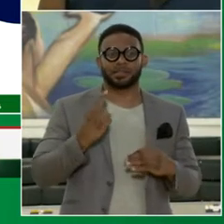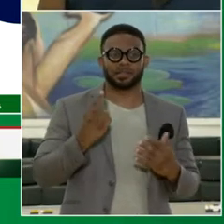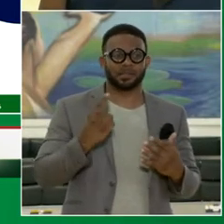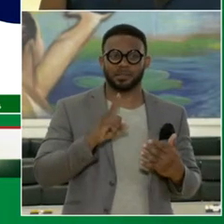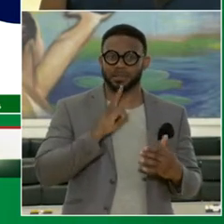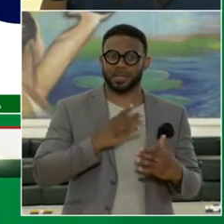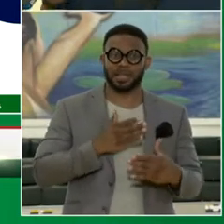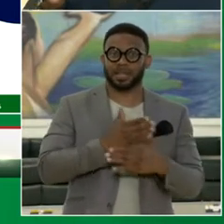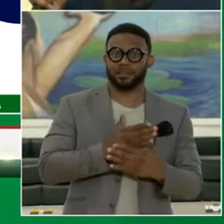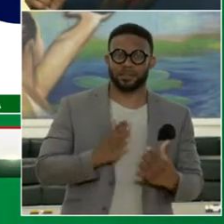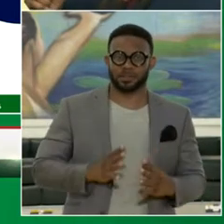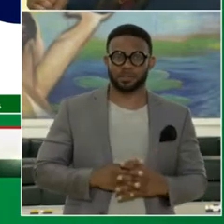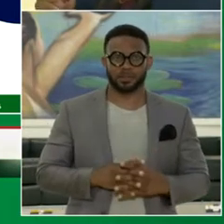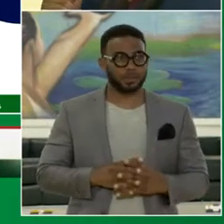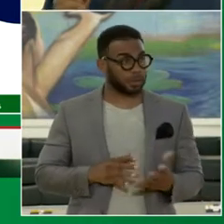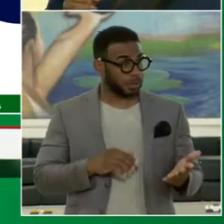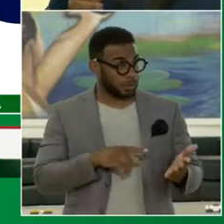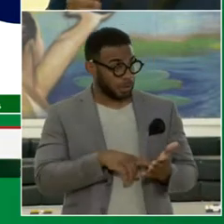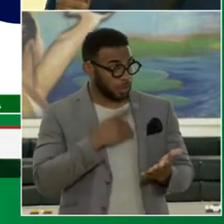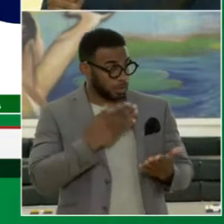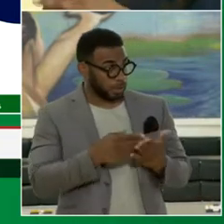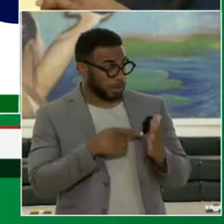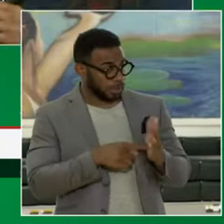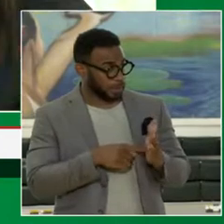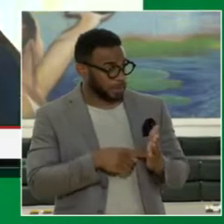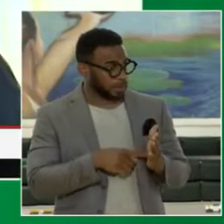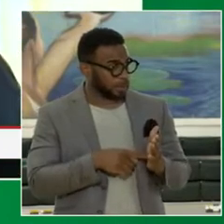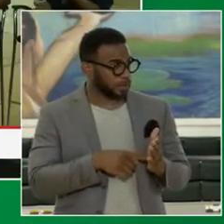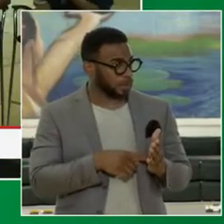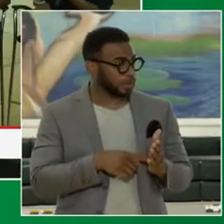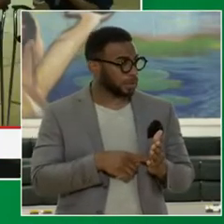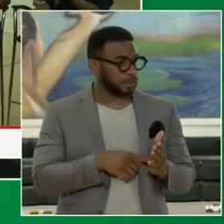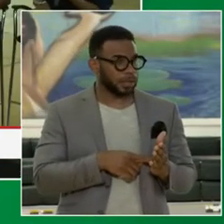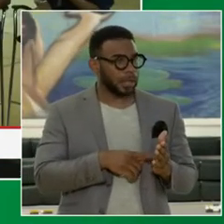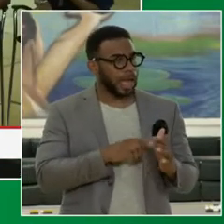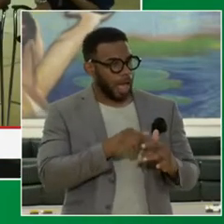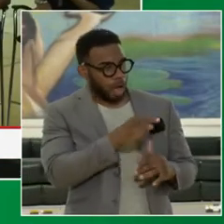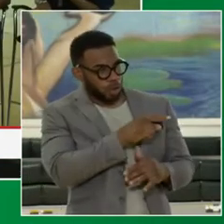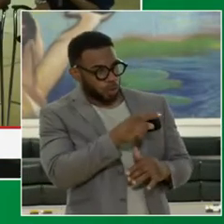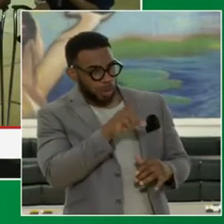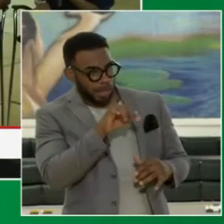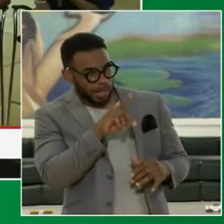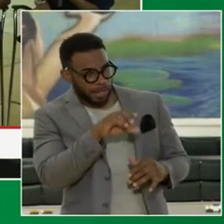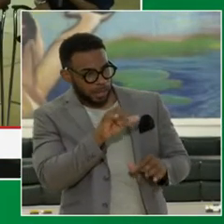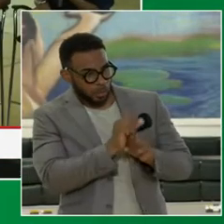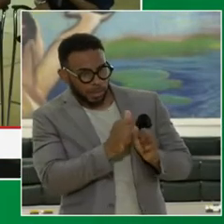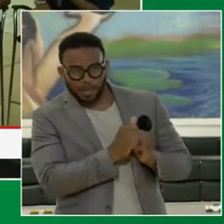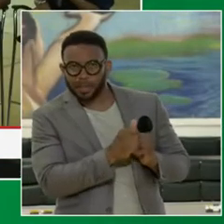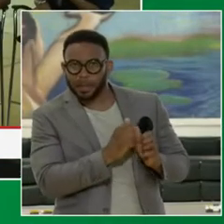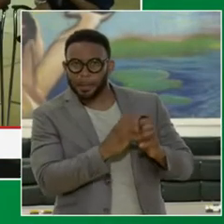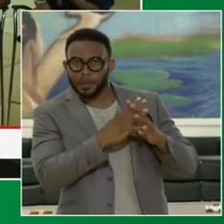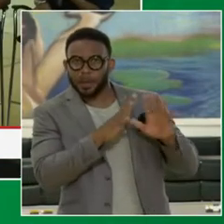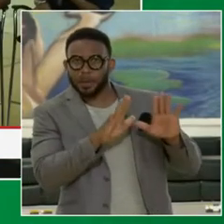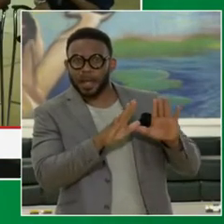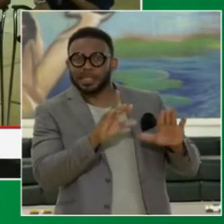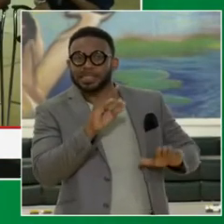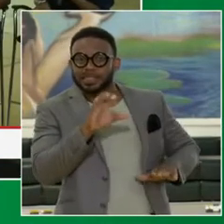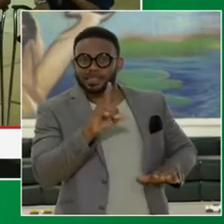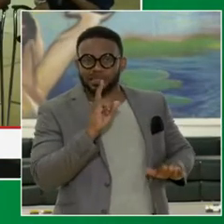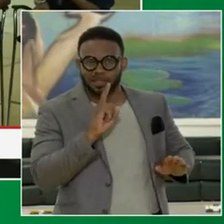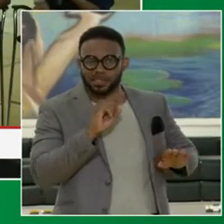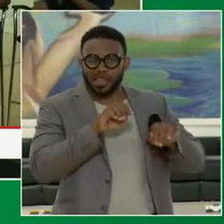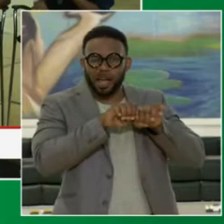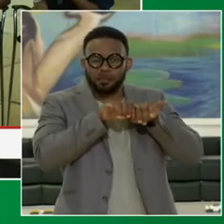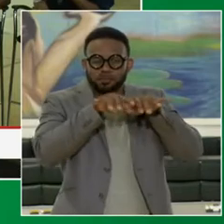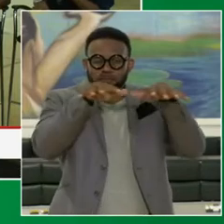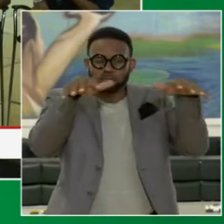being interventionists. So this is a good example then, Linda, of how you and Lindsay work together. So Building Blocks DC is the umbrella,